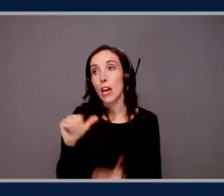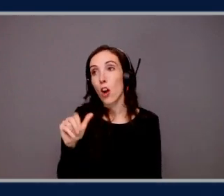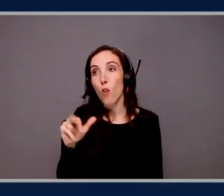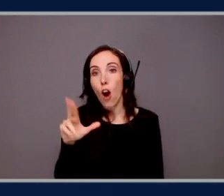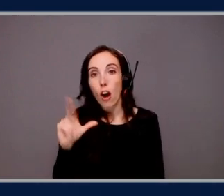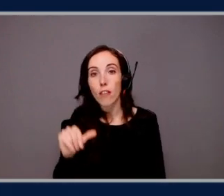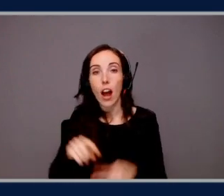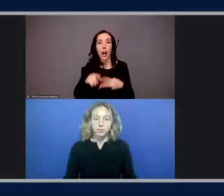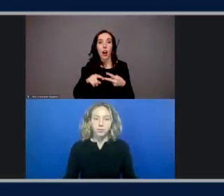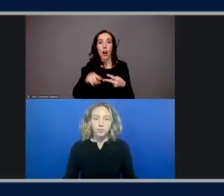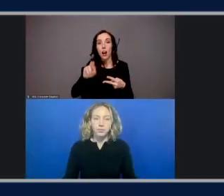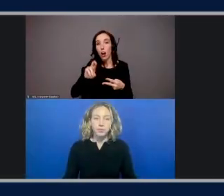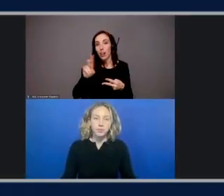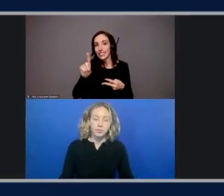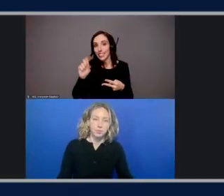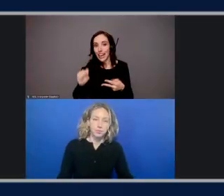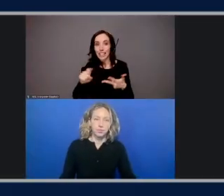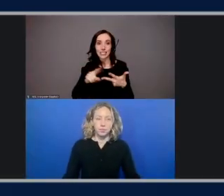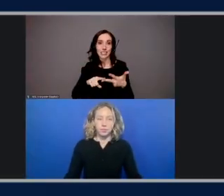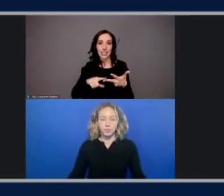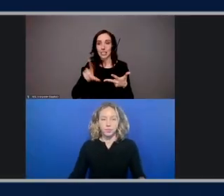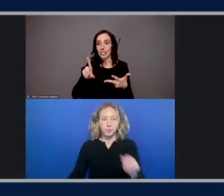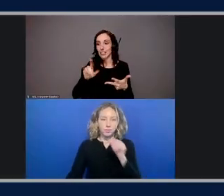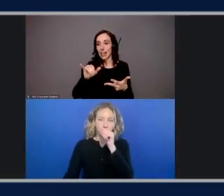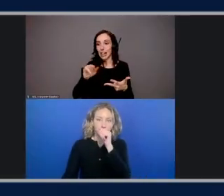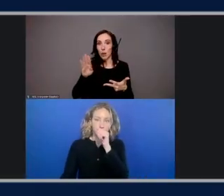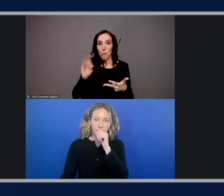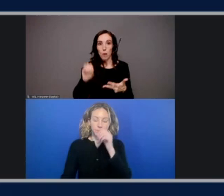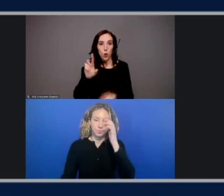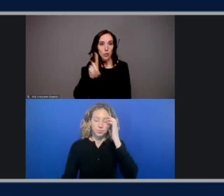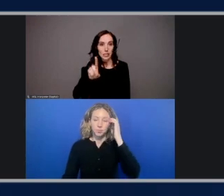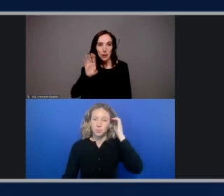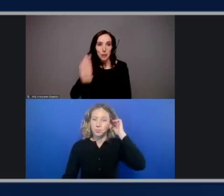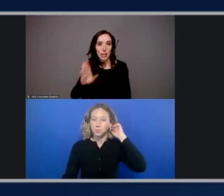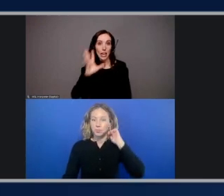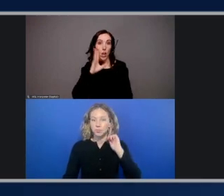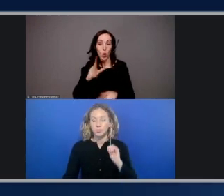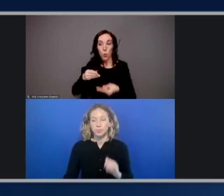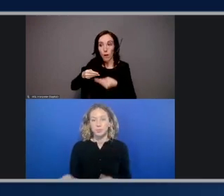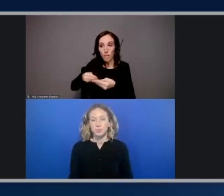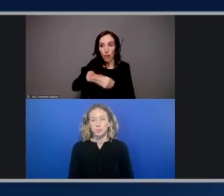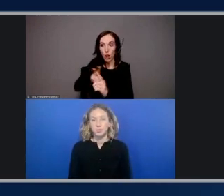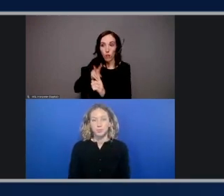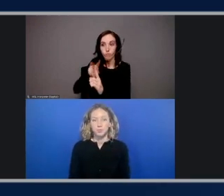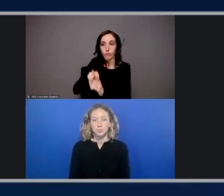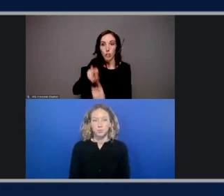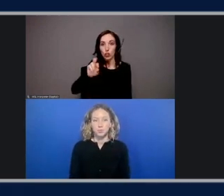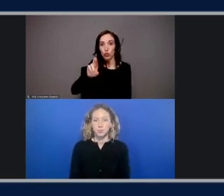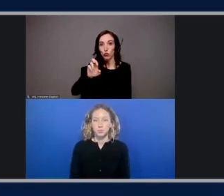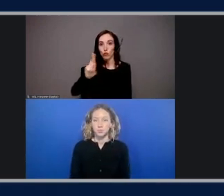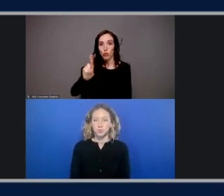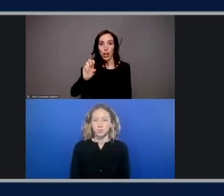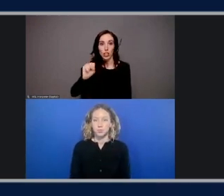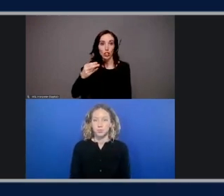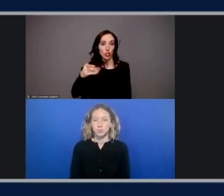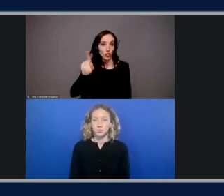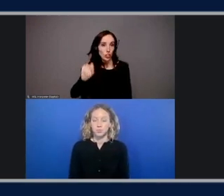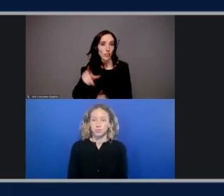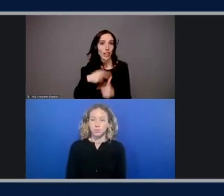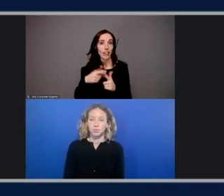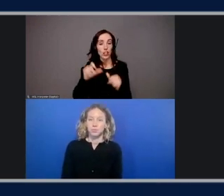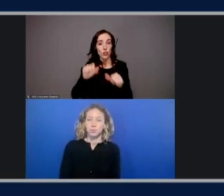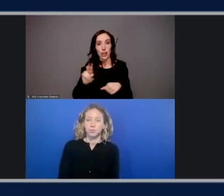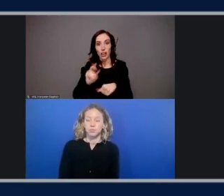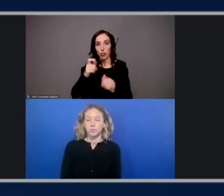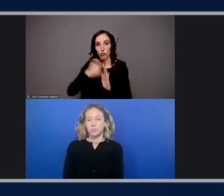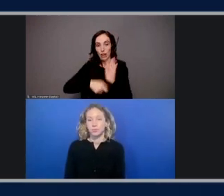RDS, DynamoDB, set up a zero-ETL integration. It flows to Redshift, and you can write your scripts, write your SQL analytics